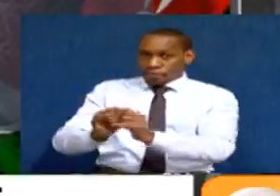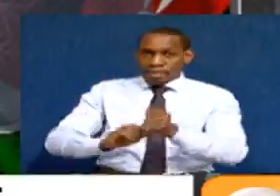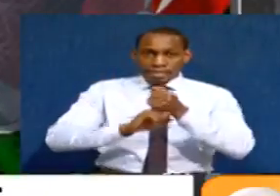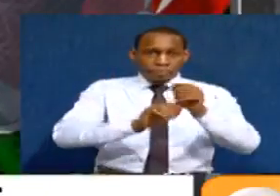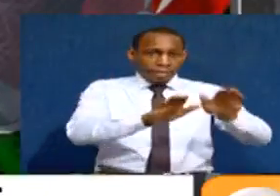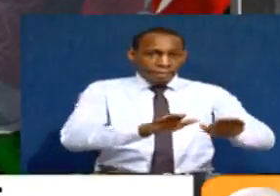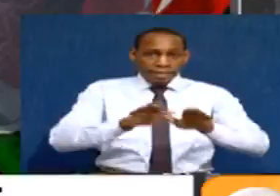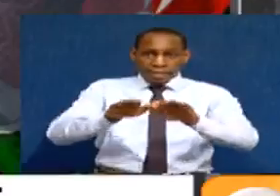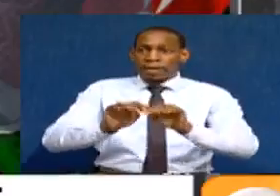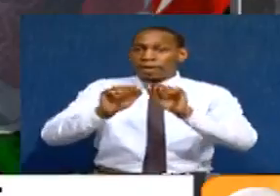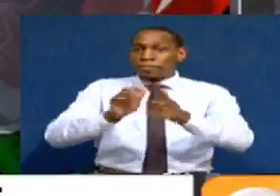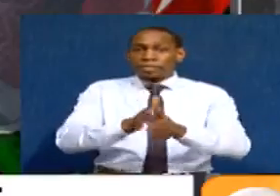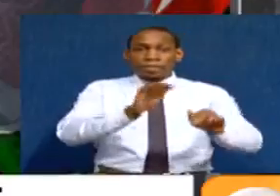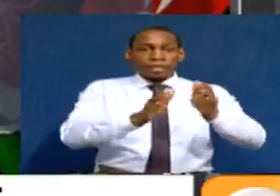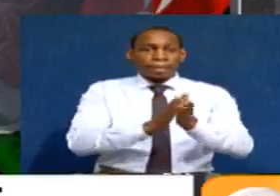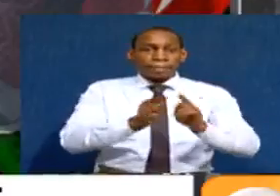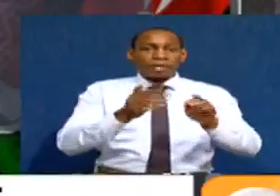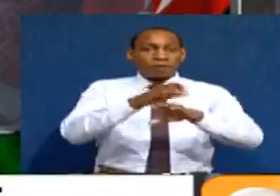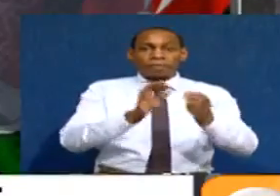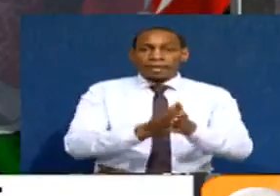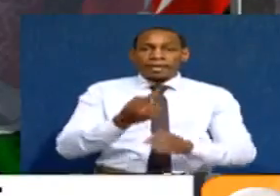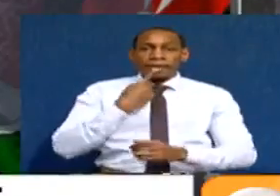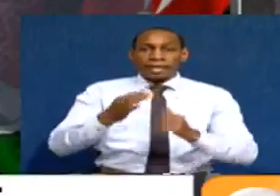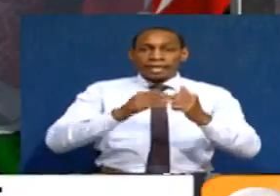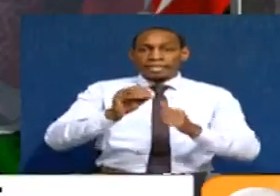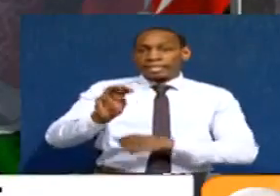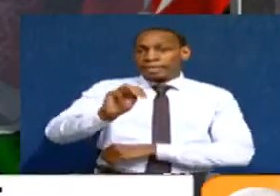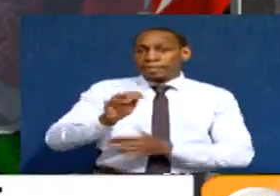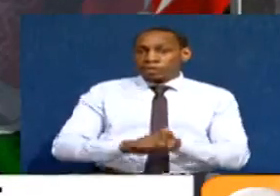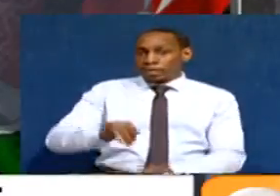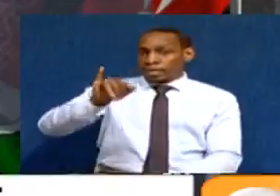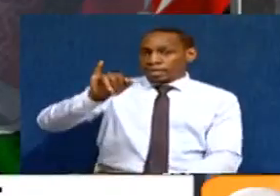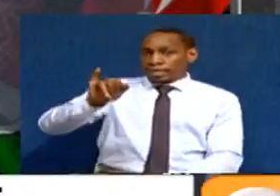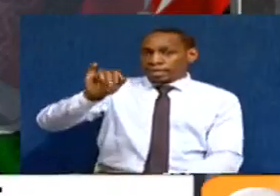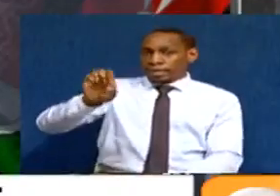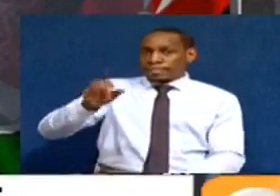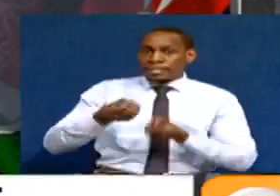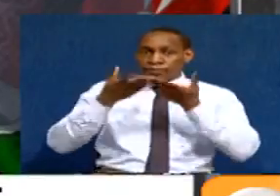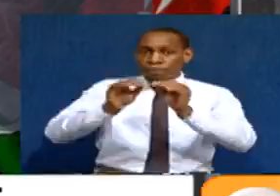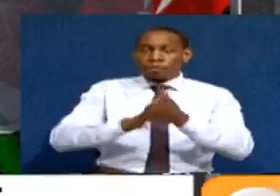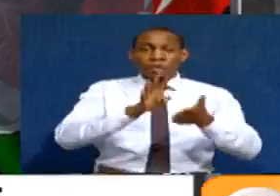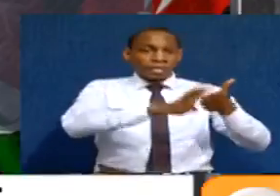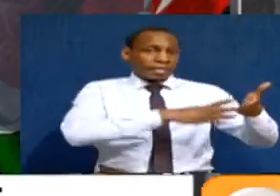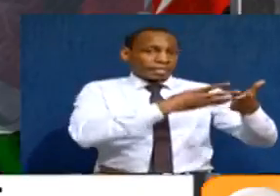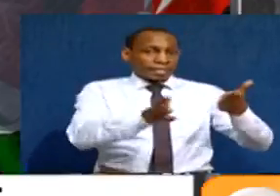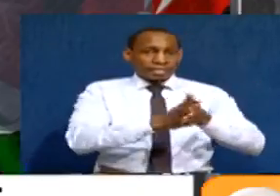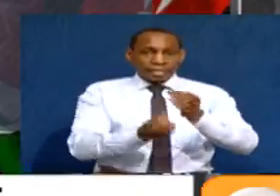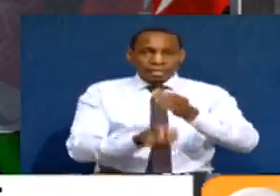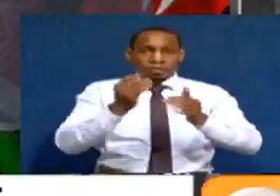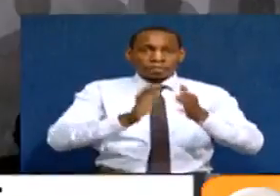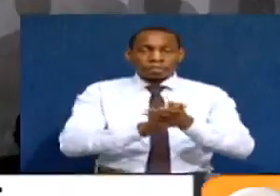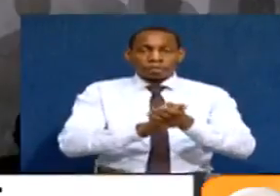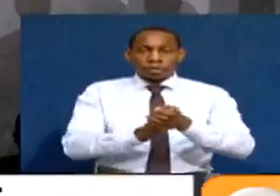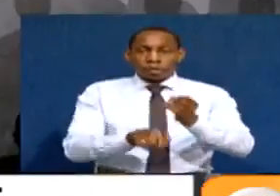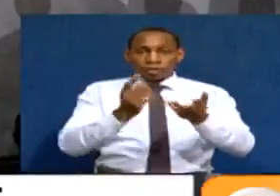supporting a campaign can do so but not exceed 880 million shillings. IEBC is yet to disclose the formula used at arriving at the